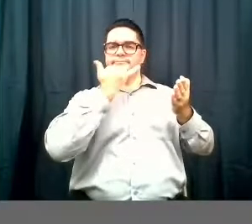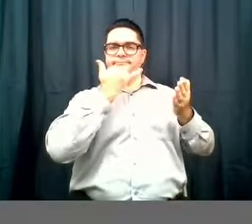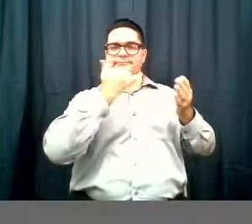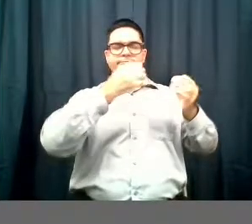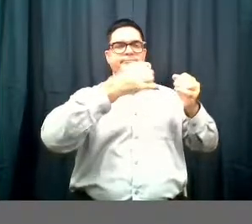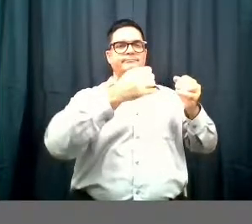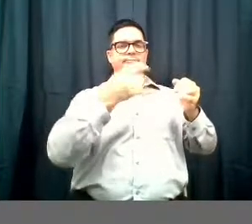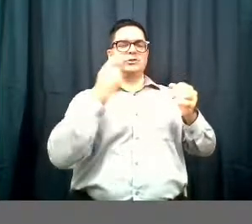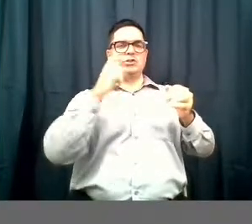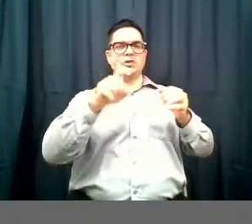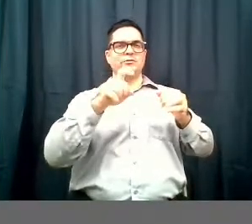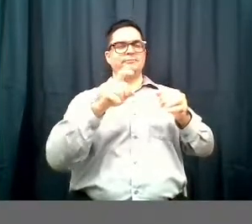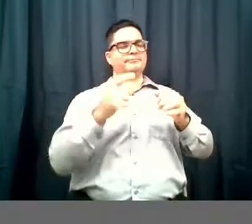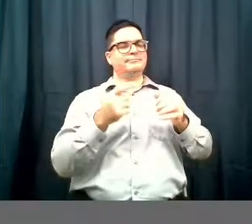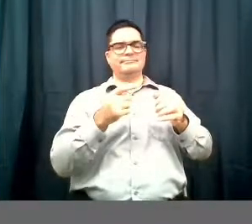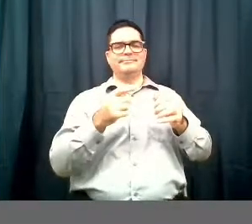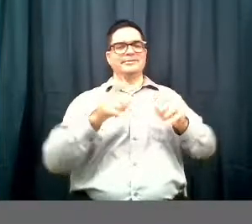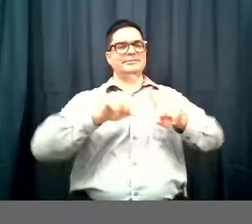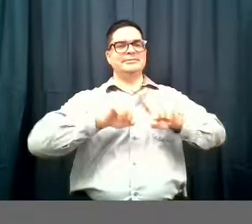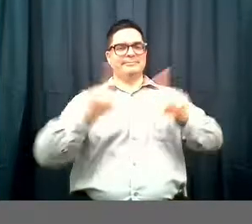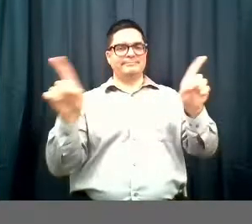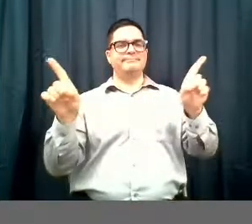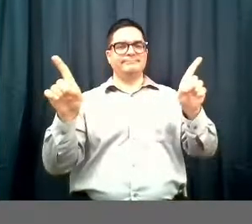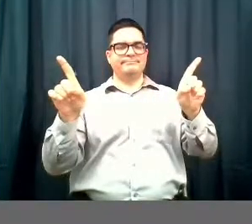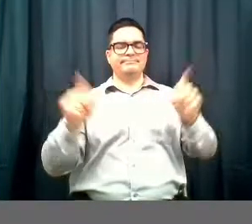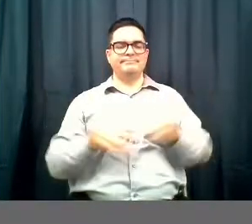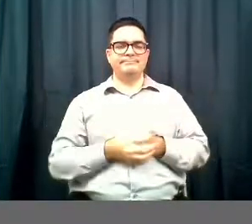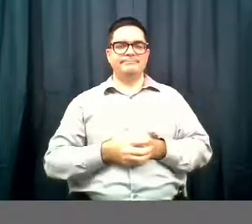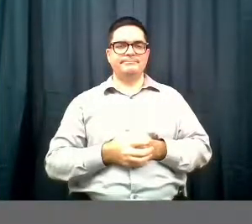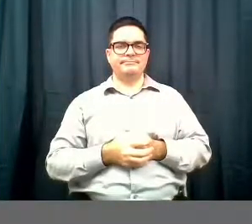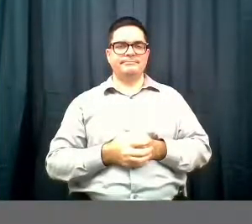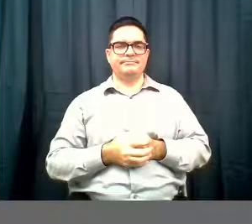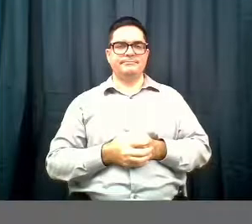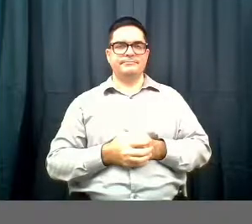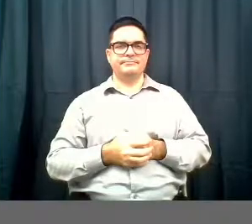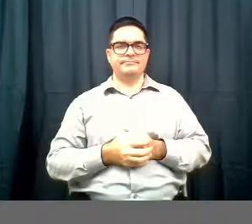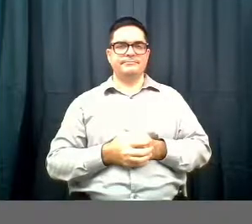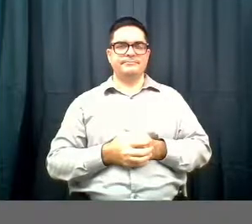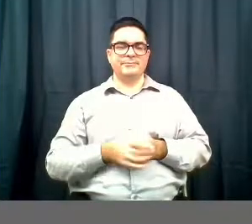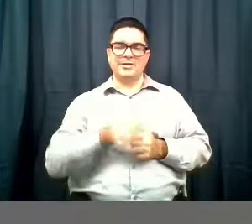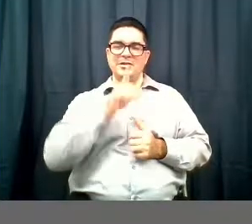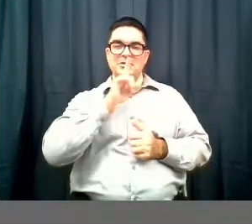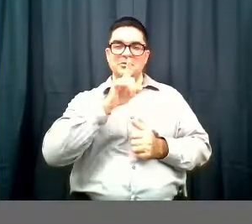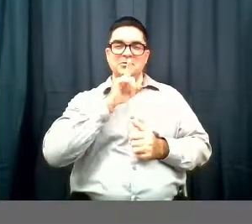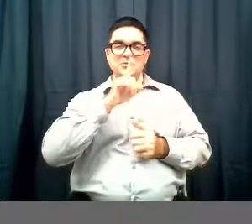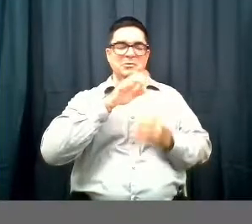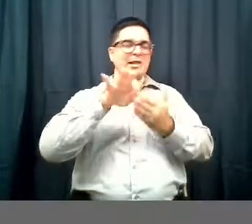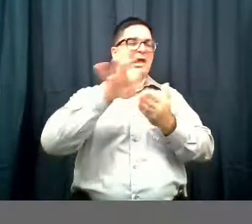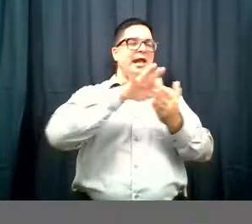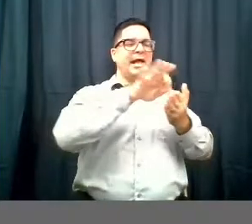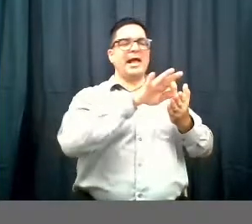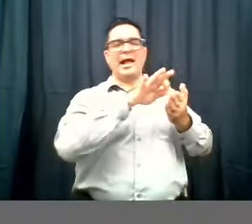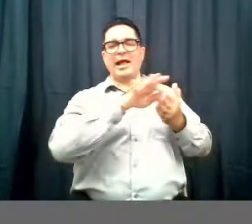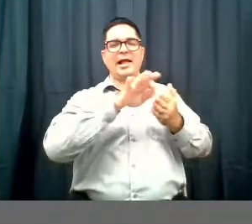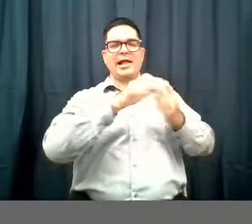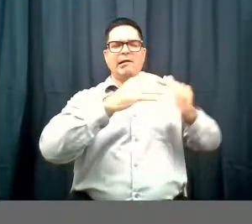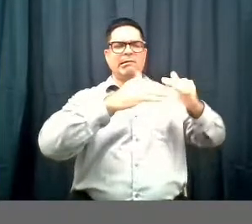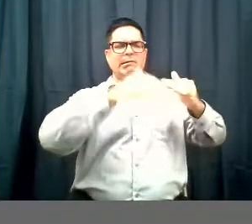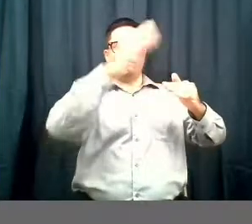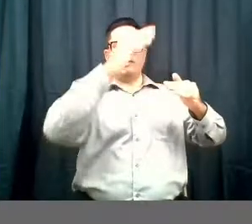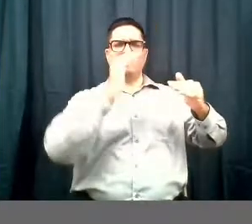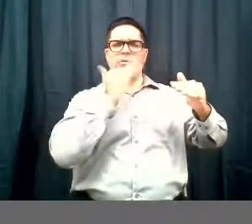Not only that, not only were the revenues being over forecasted in the past, but we see here that actual